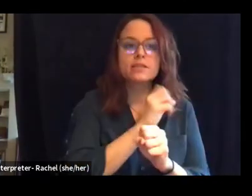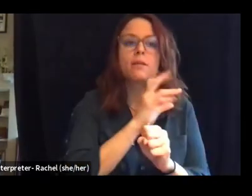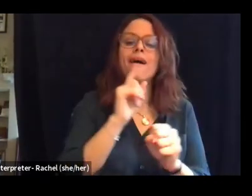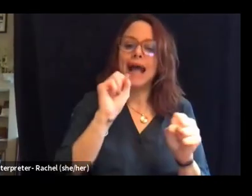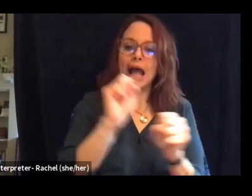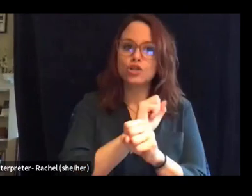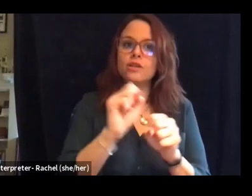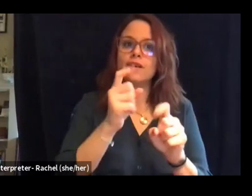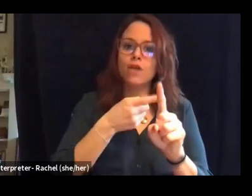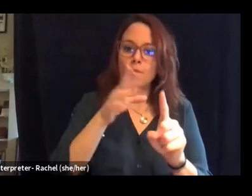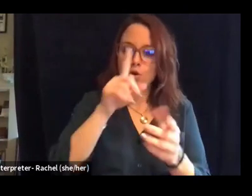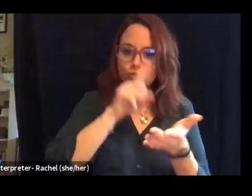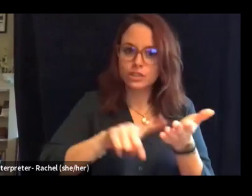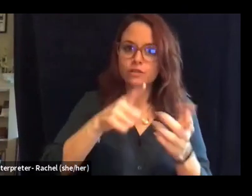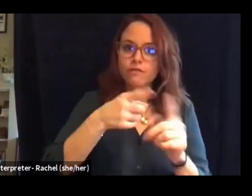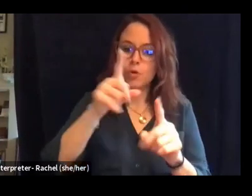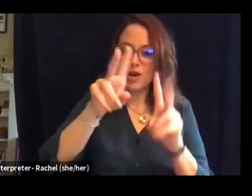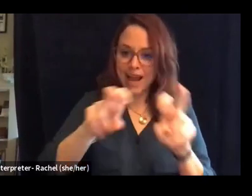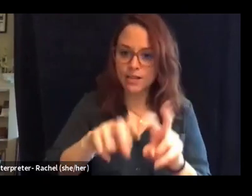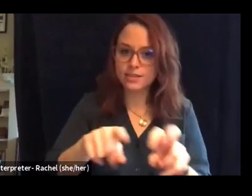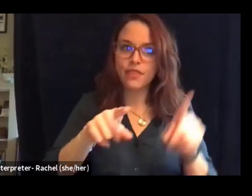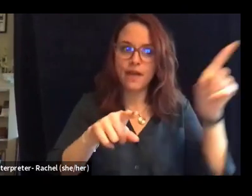with just